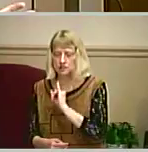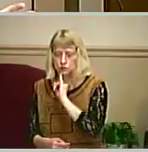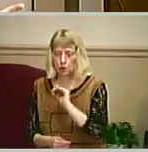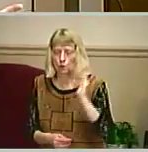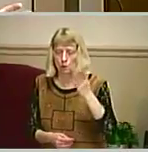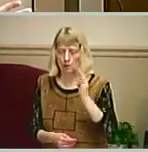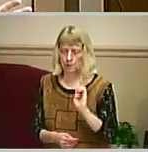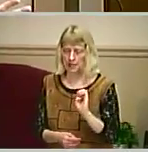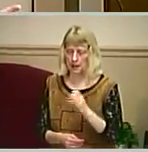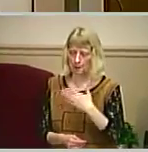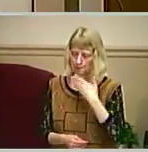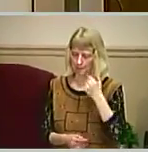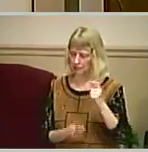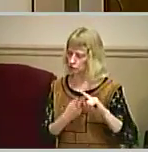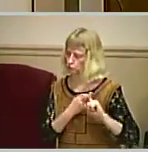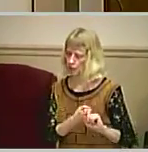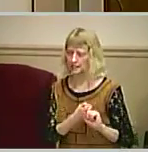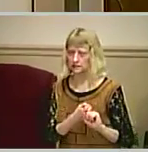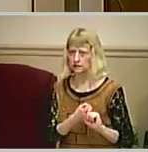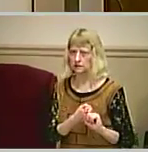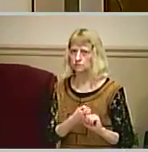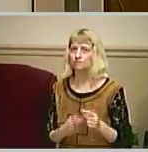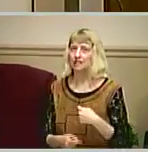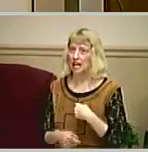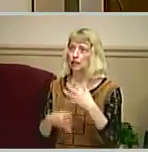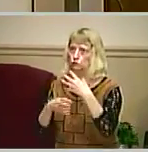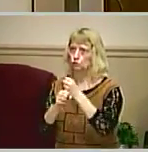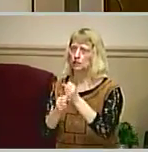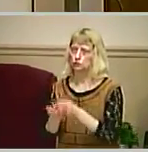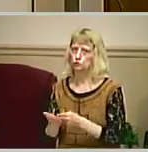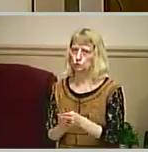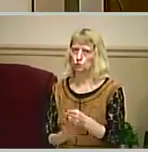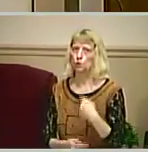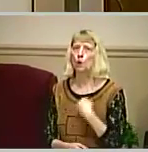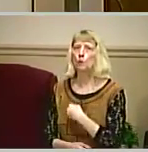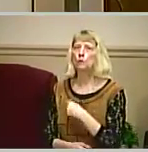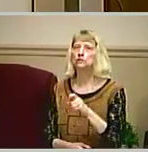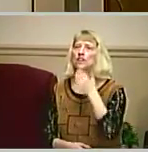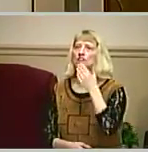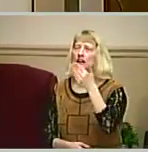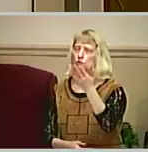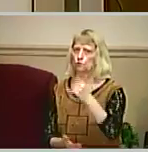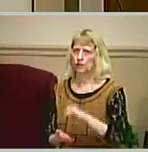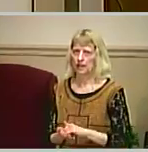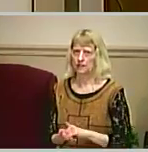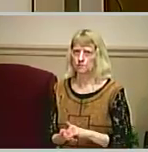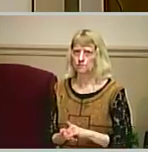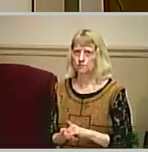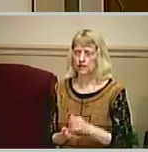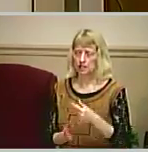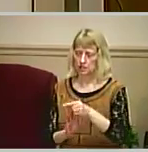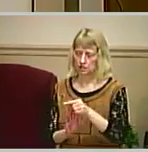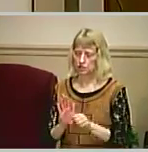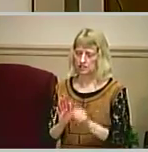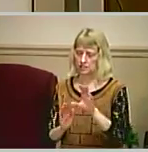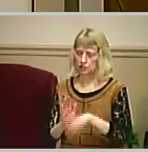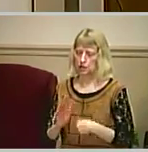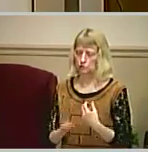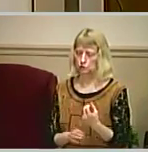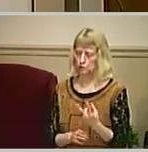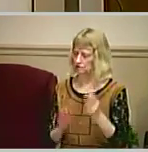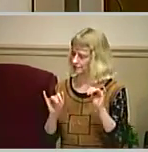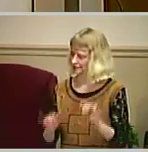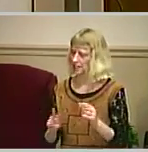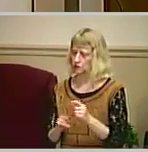going to be our best friend. I trust that's true. We need to be thankful for that. Because Genesis chapter 12 still